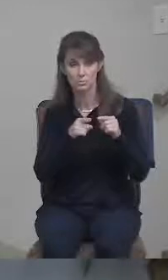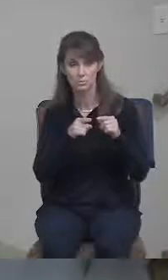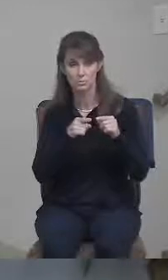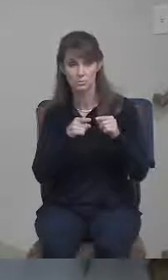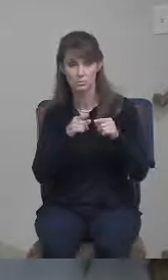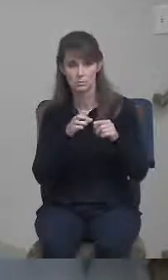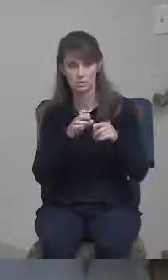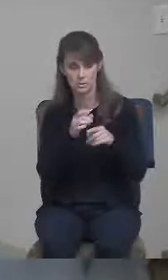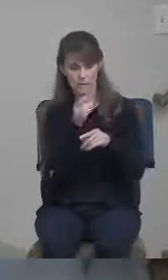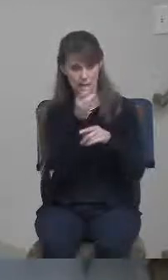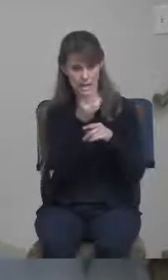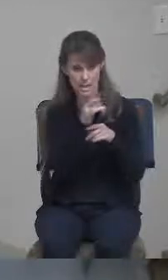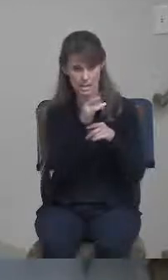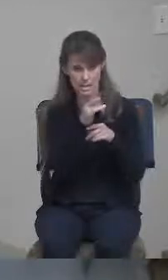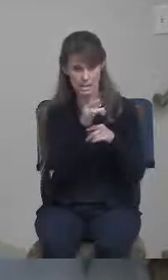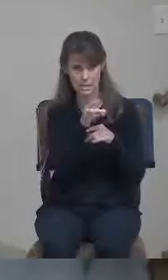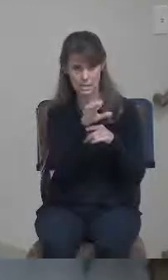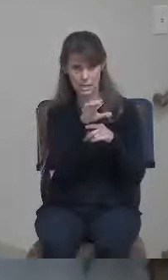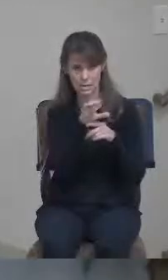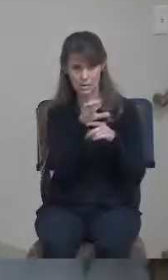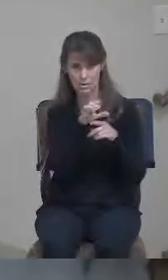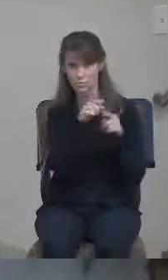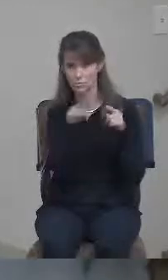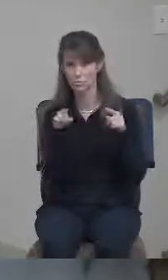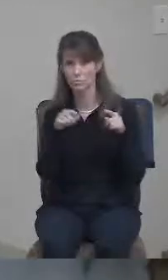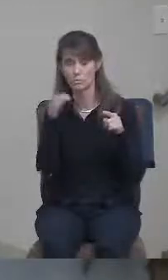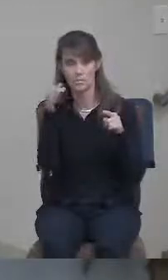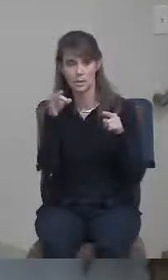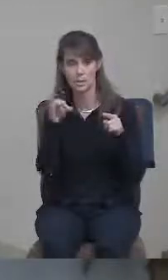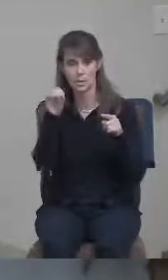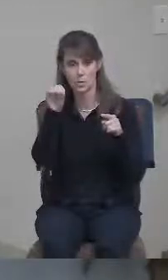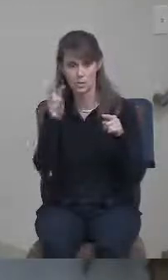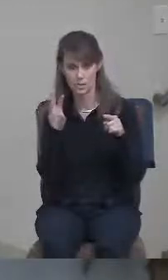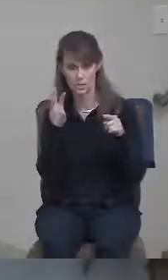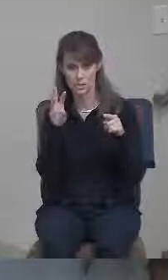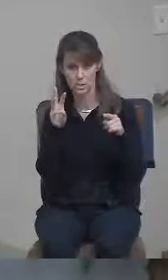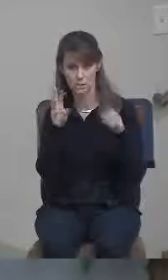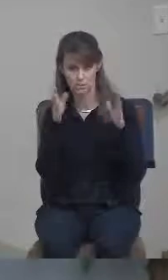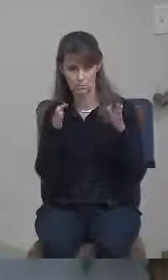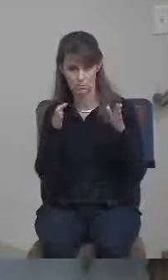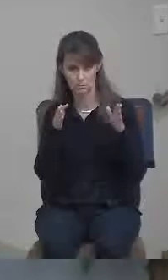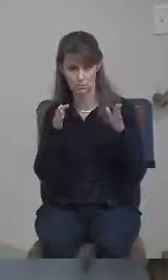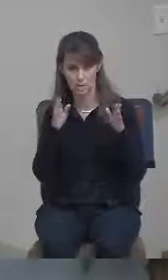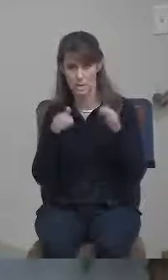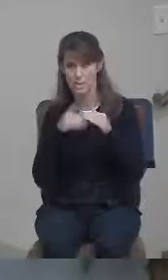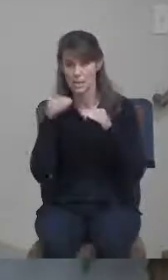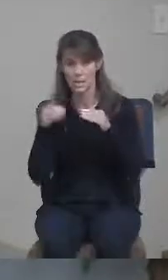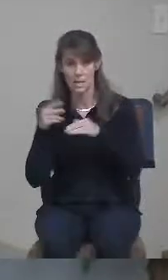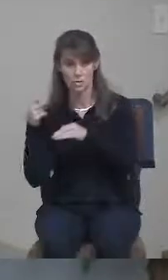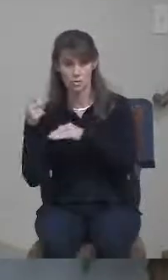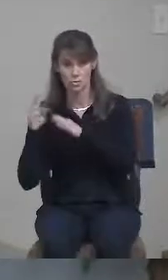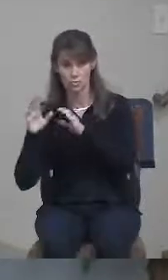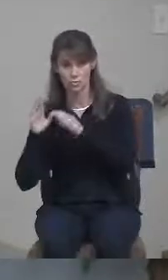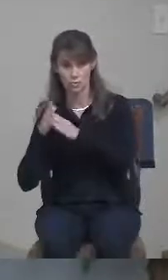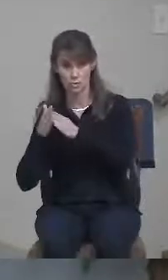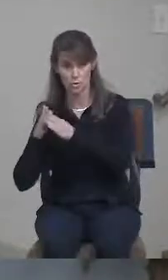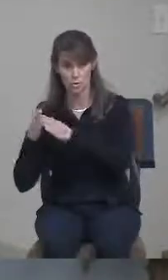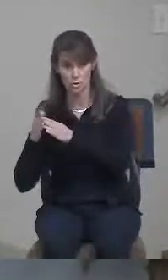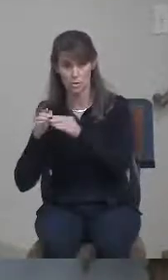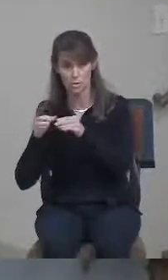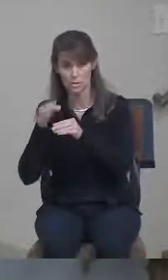1800 to 1906. And then he wrote 2 more volumes covering the time frame